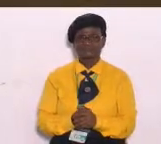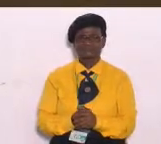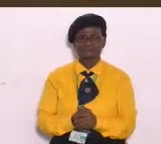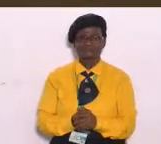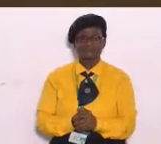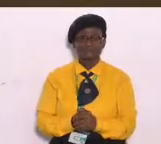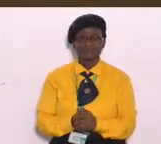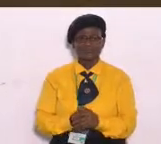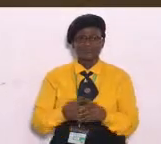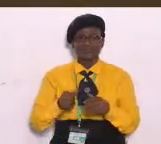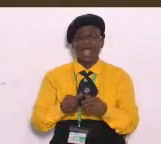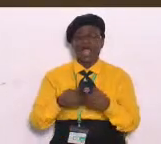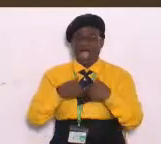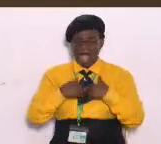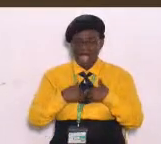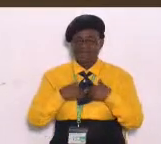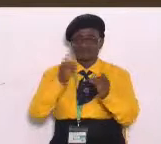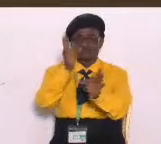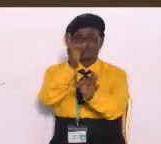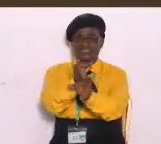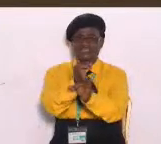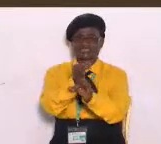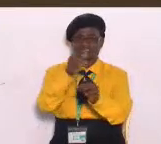Have faith in God.